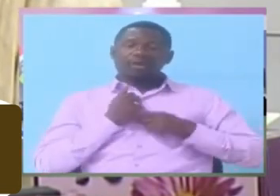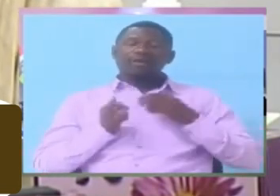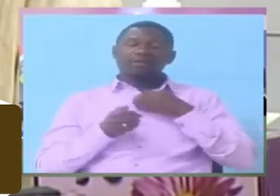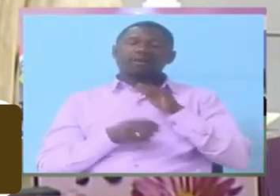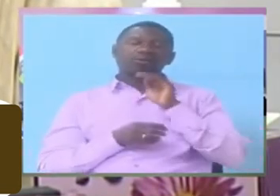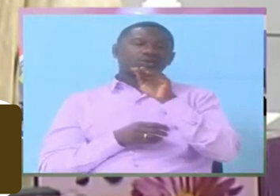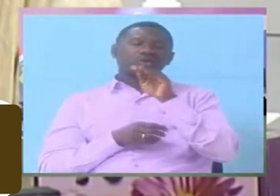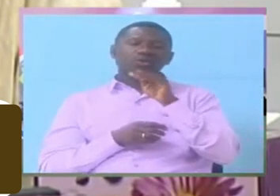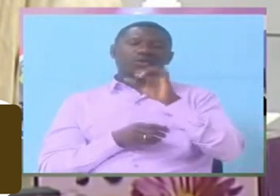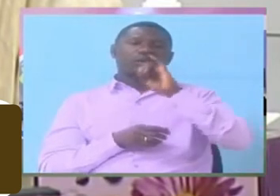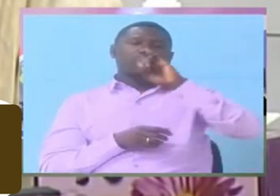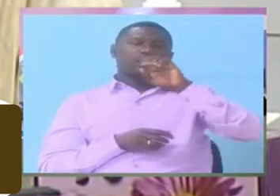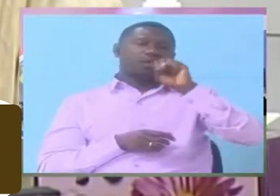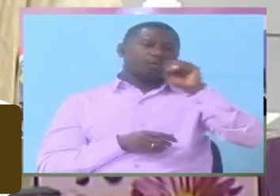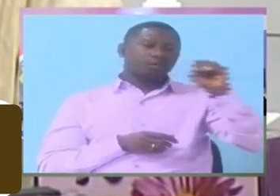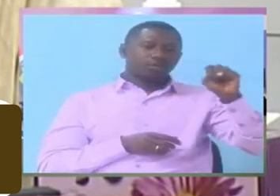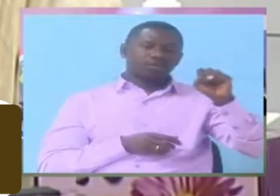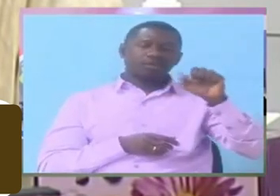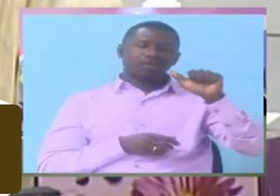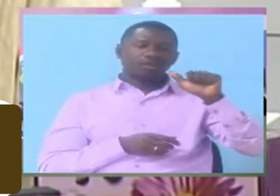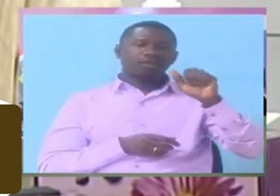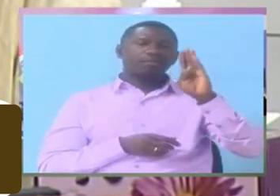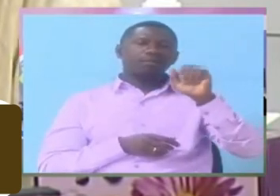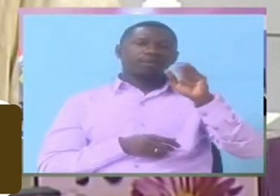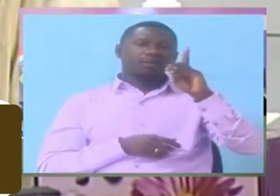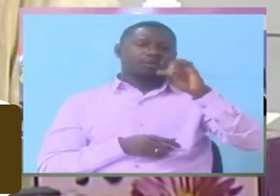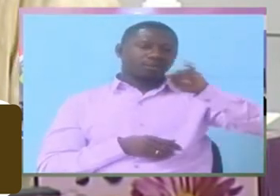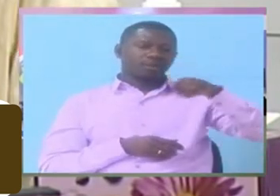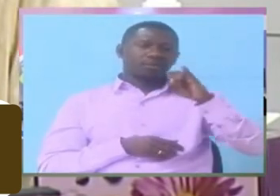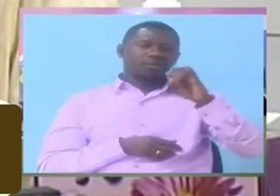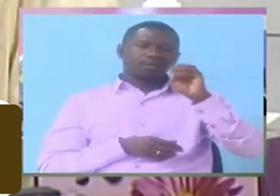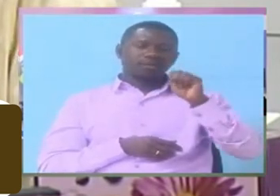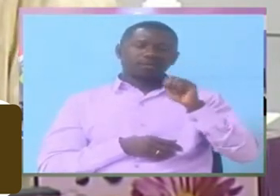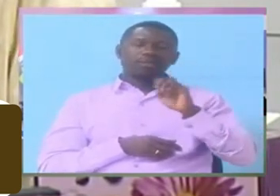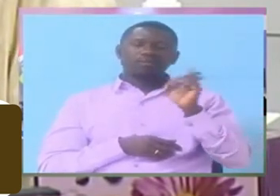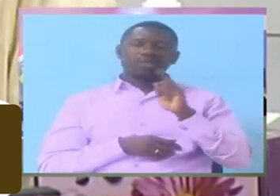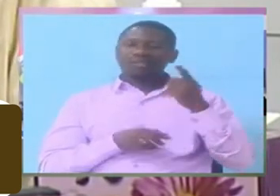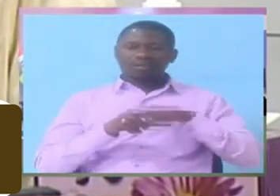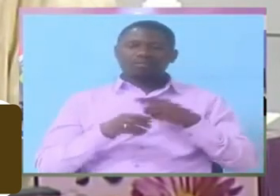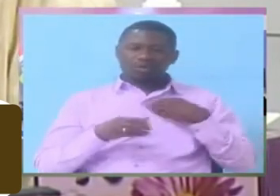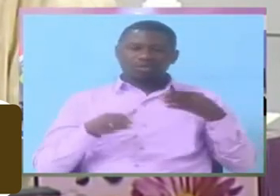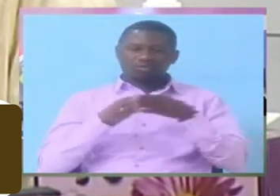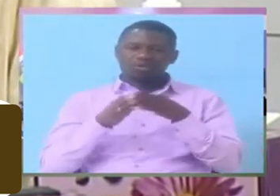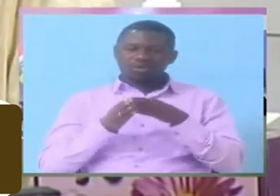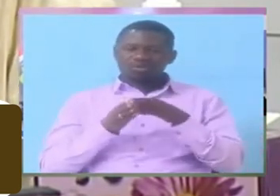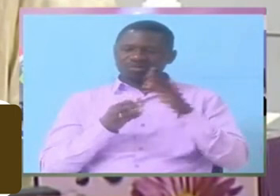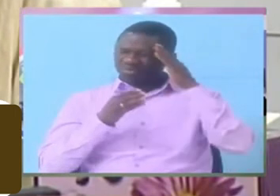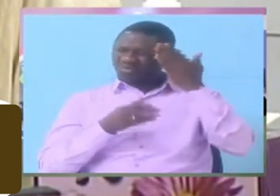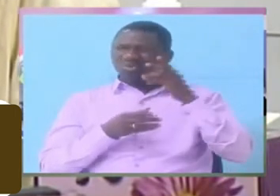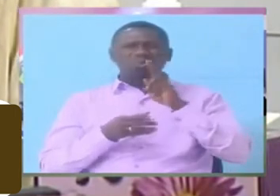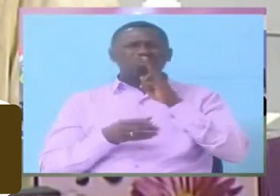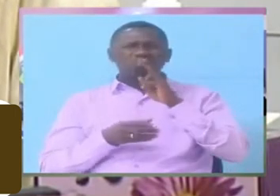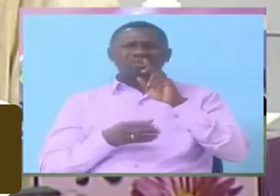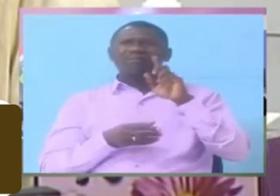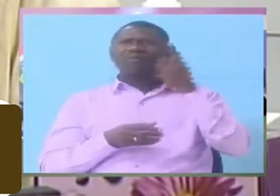Wotumo Sabaji long IGT nganyininka. But we are together. I'm not quite sure who among us called the former minister.